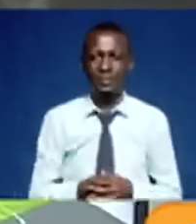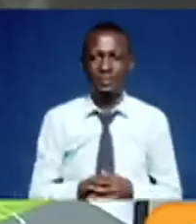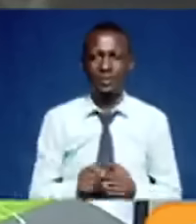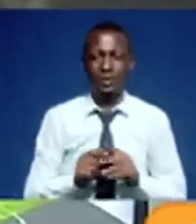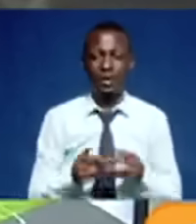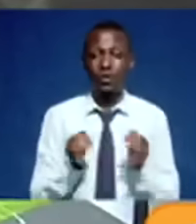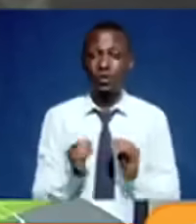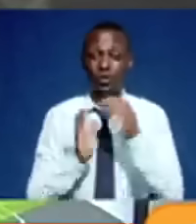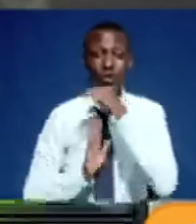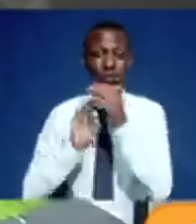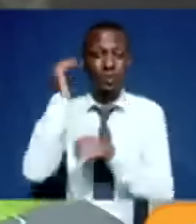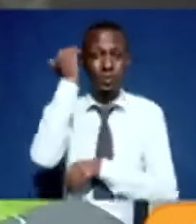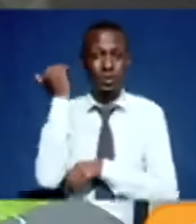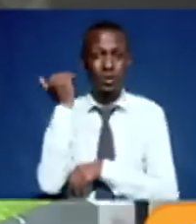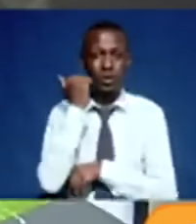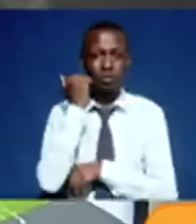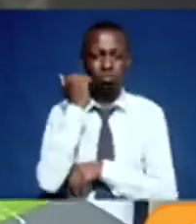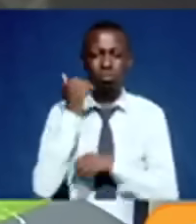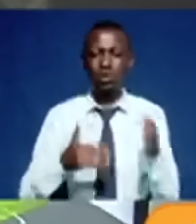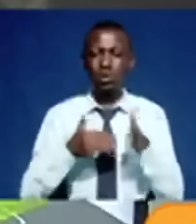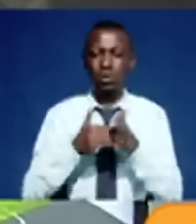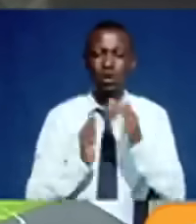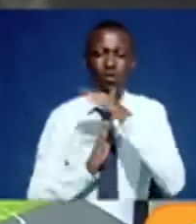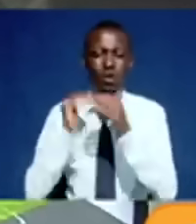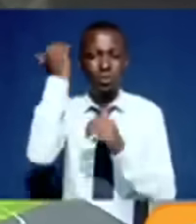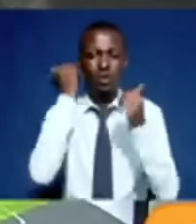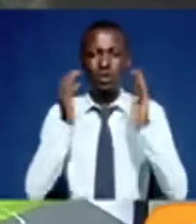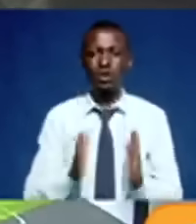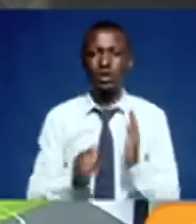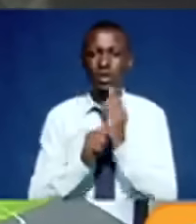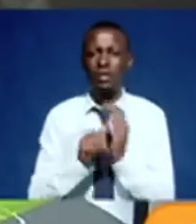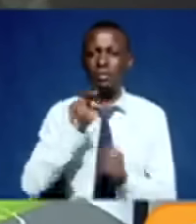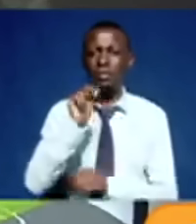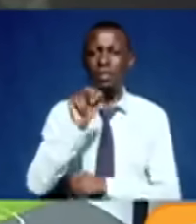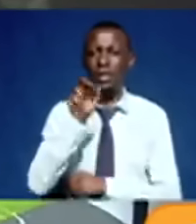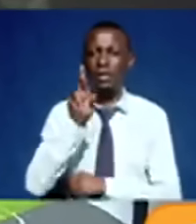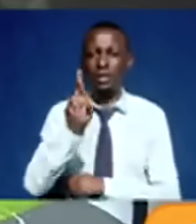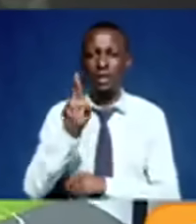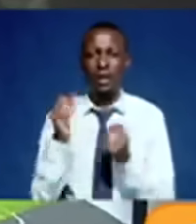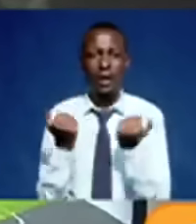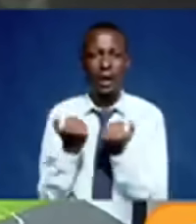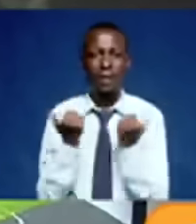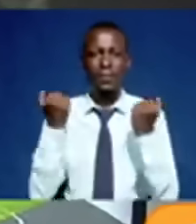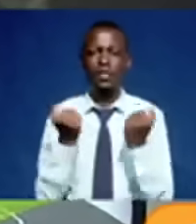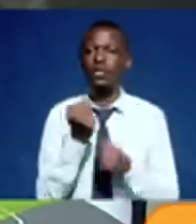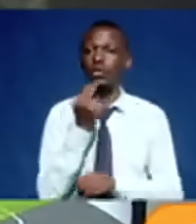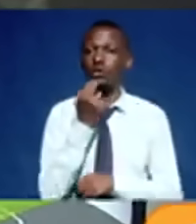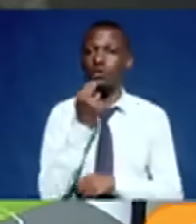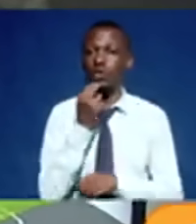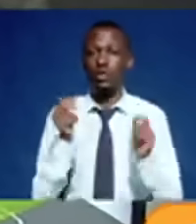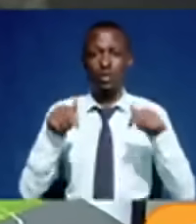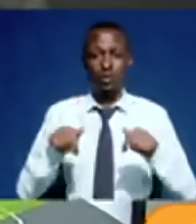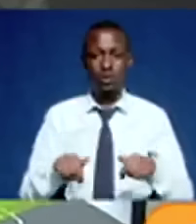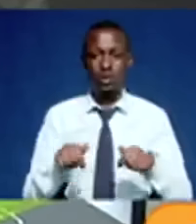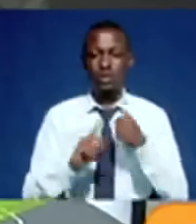Let's begin at the Supreme Court, where the ban against Senior Counsel Ahmednassir Abdullahi came into effect Tuesday